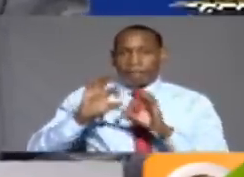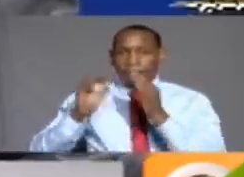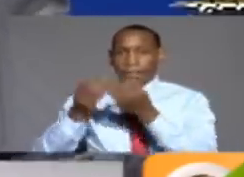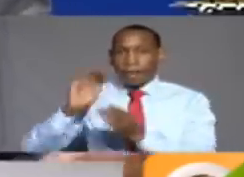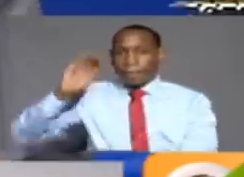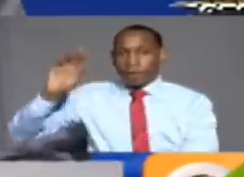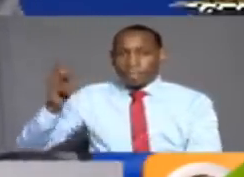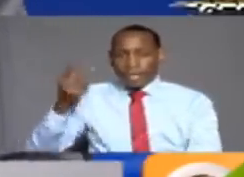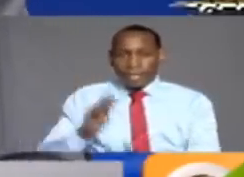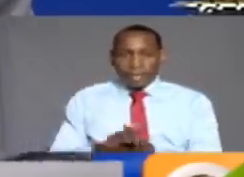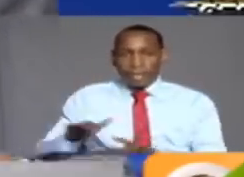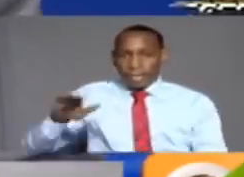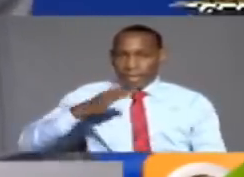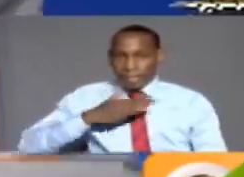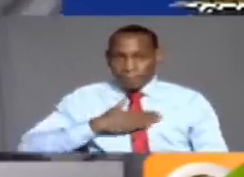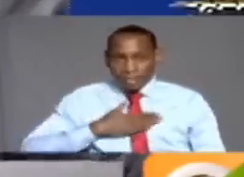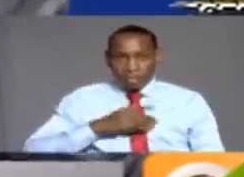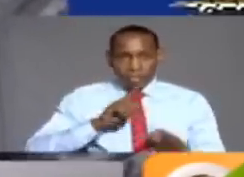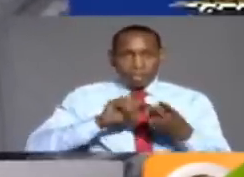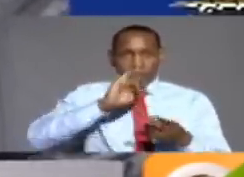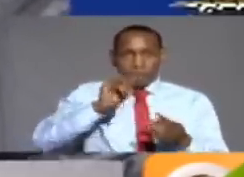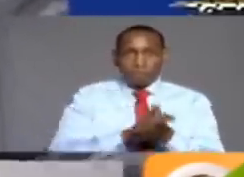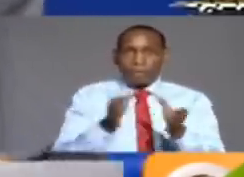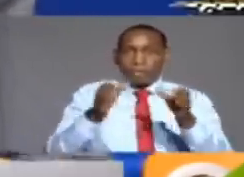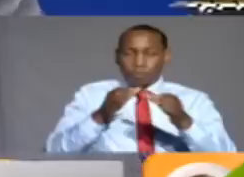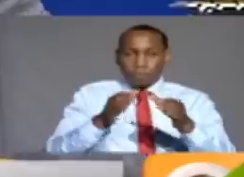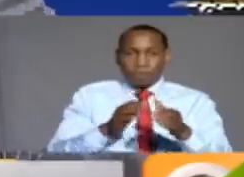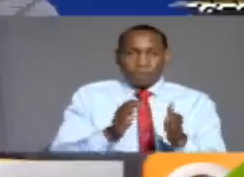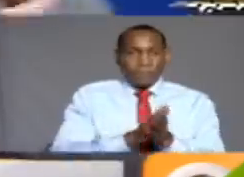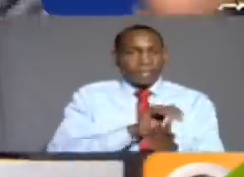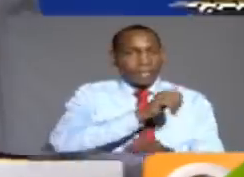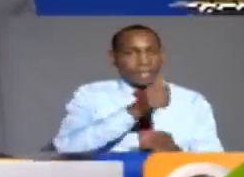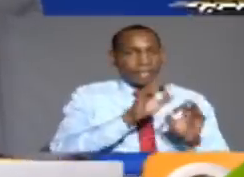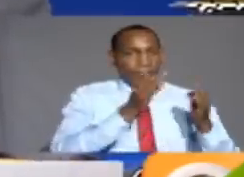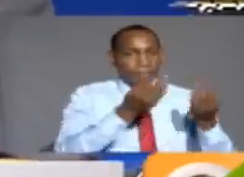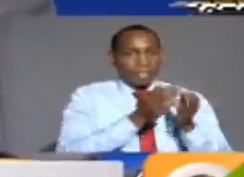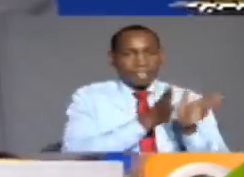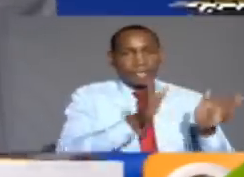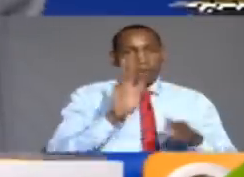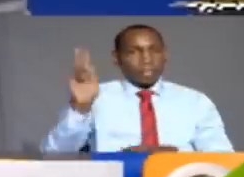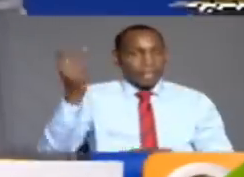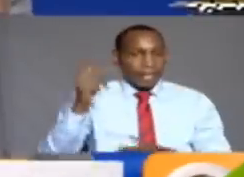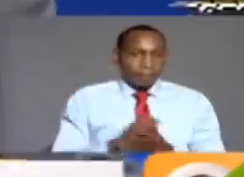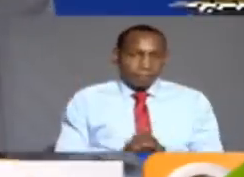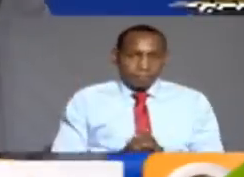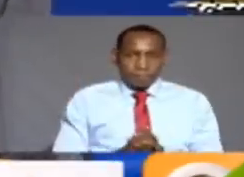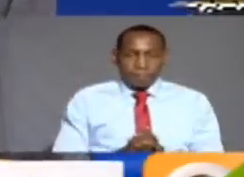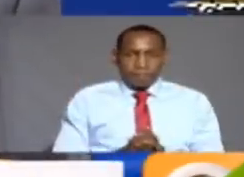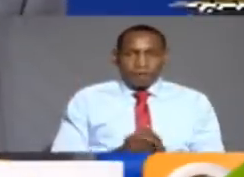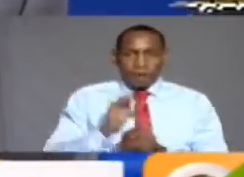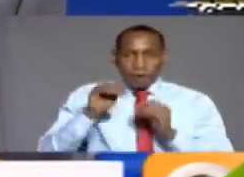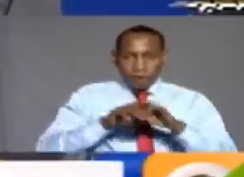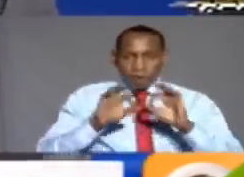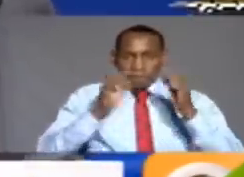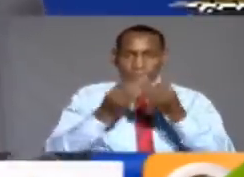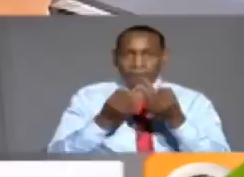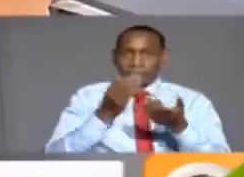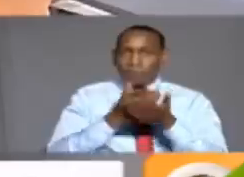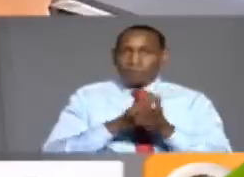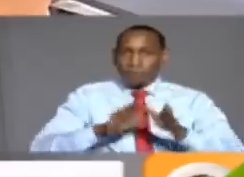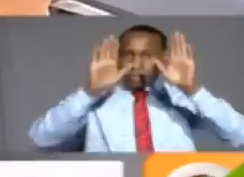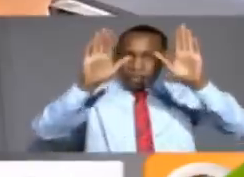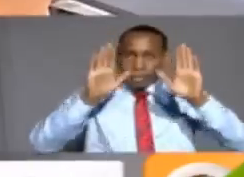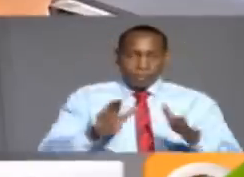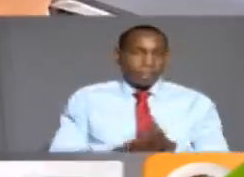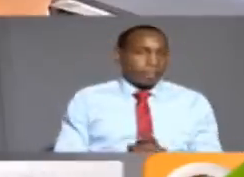Mount Kenya family where we come from. We have got the Jubilee family, and now we have got the larger Kenyan families. Okay. And those three families are equally important. All right,